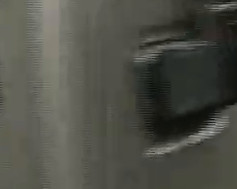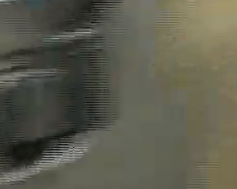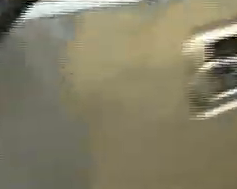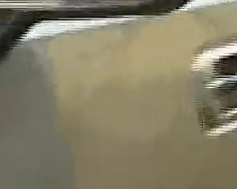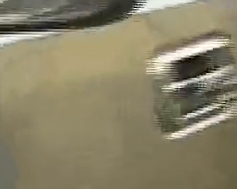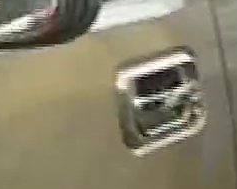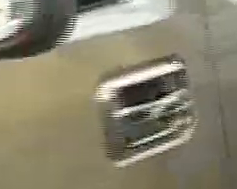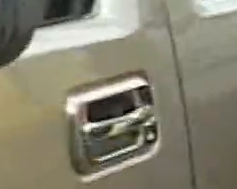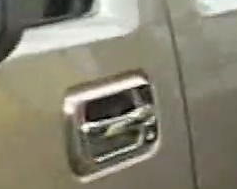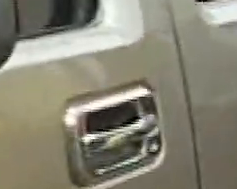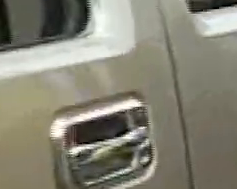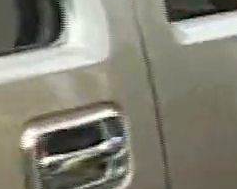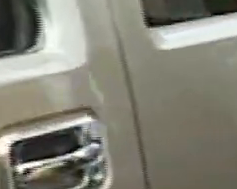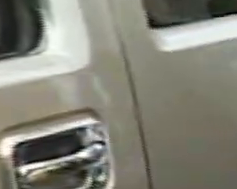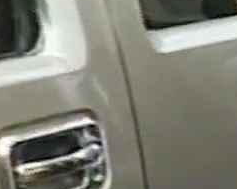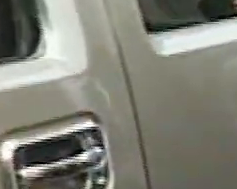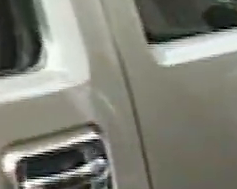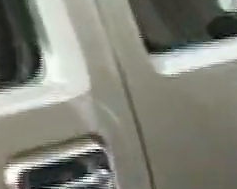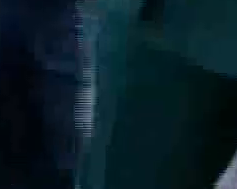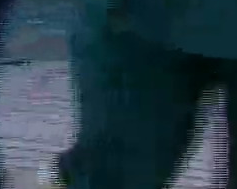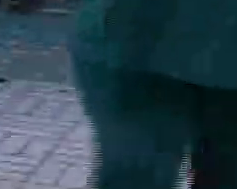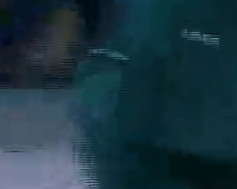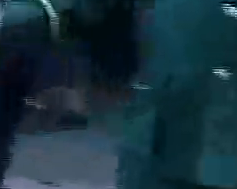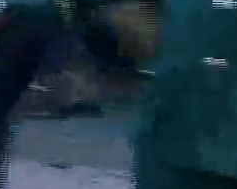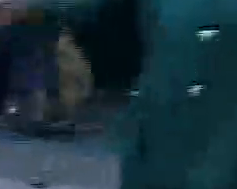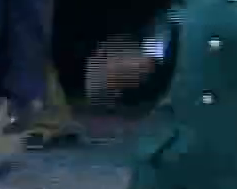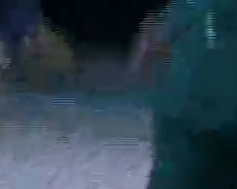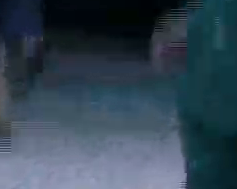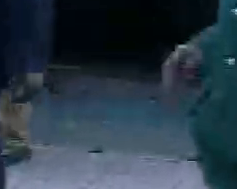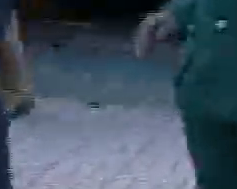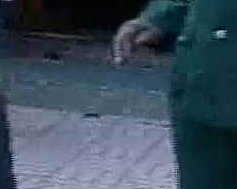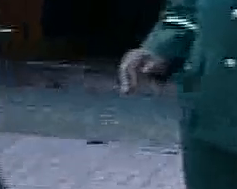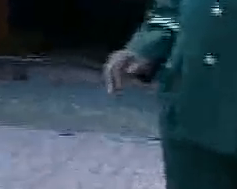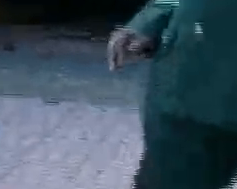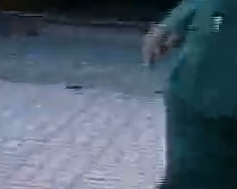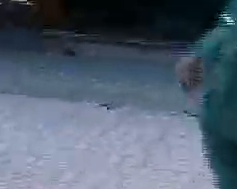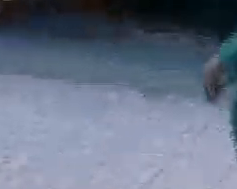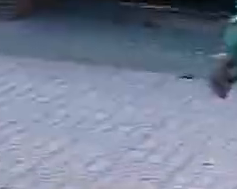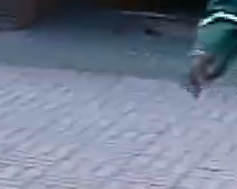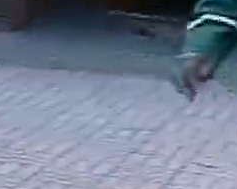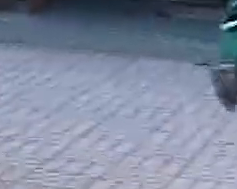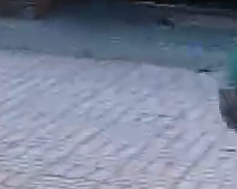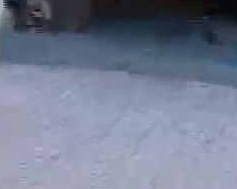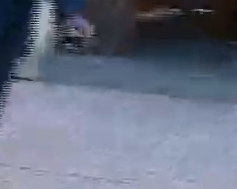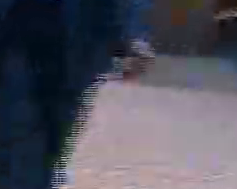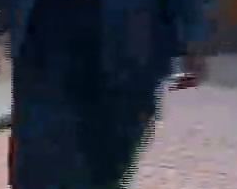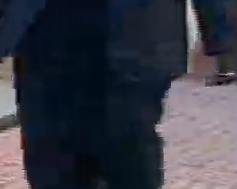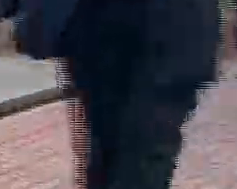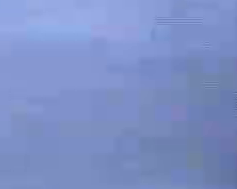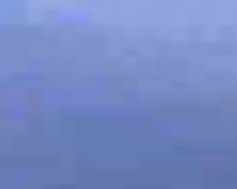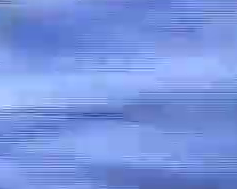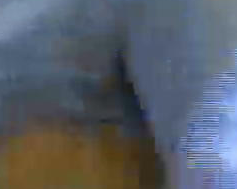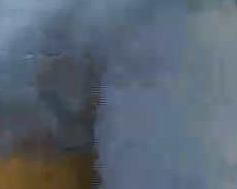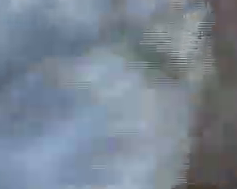However, this incident is not the first of its kind. Former Kamkunji MP Simon Bugwa was chased out of parliament after he showed